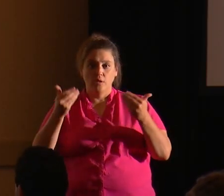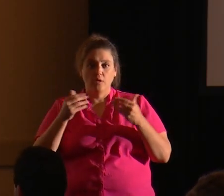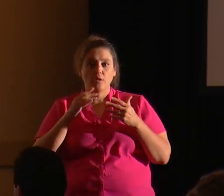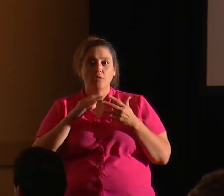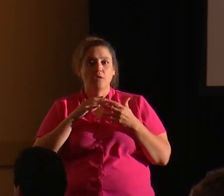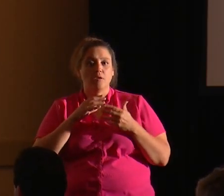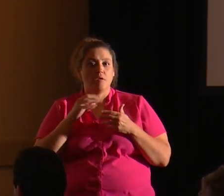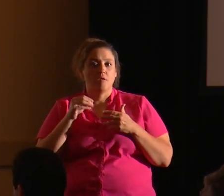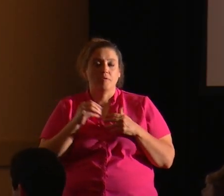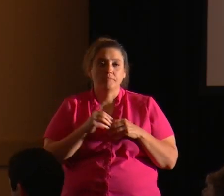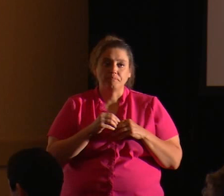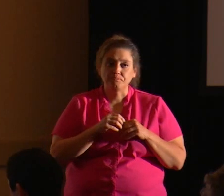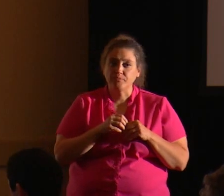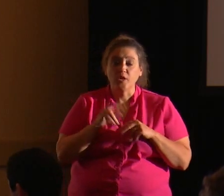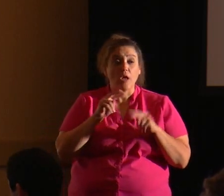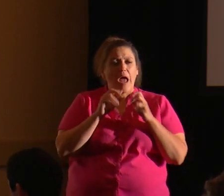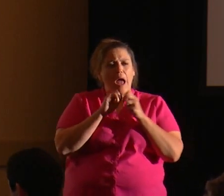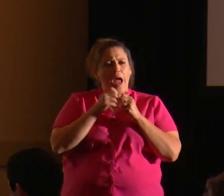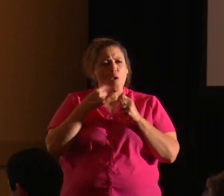are looking for life in the universe.